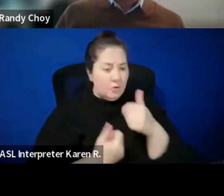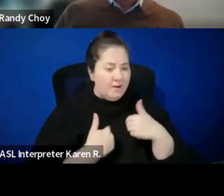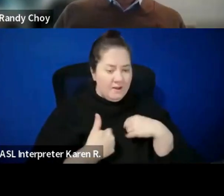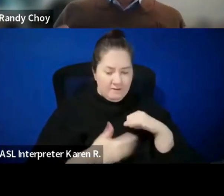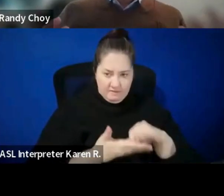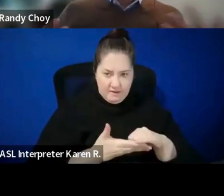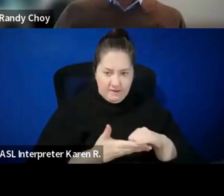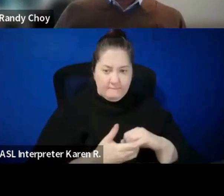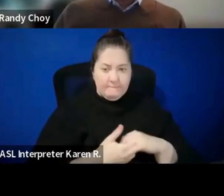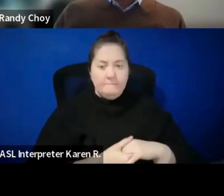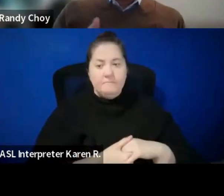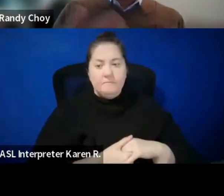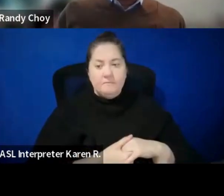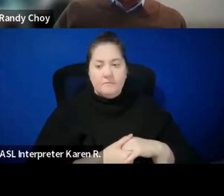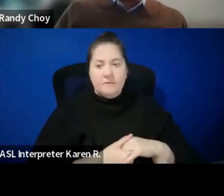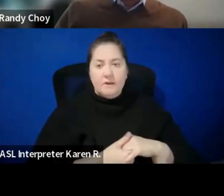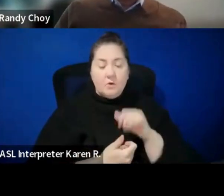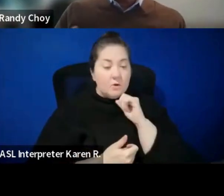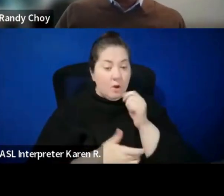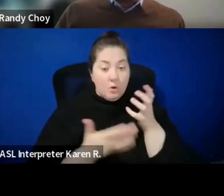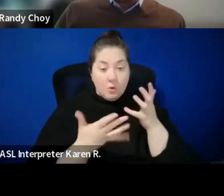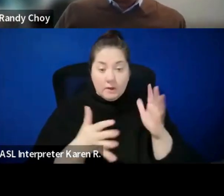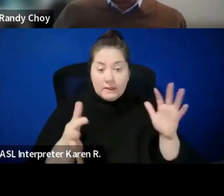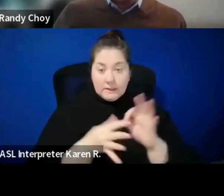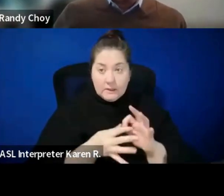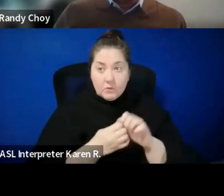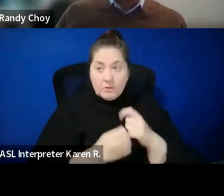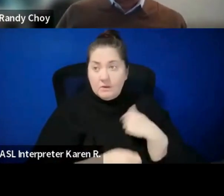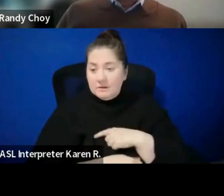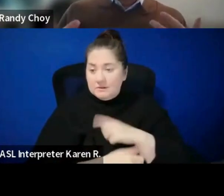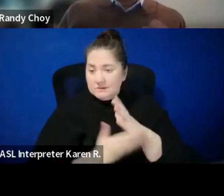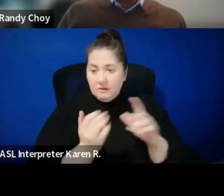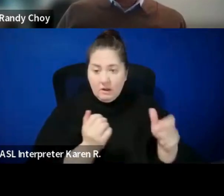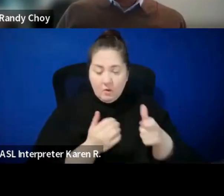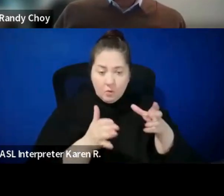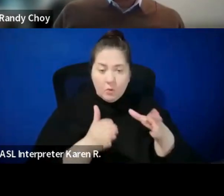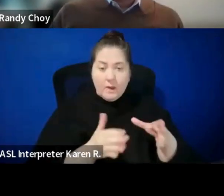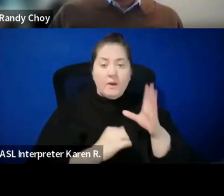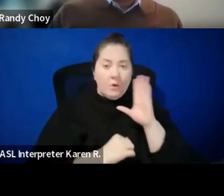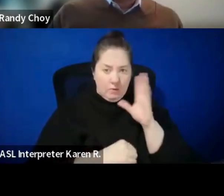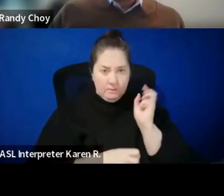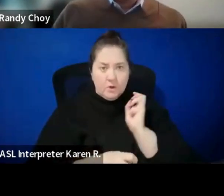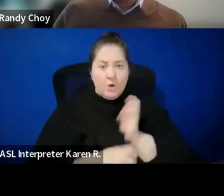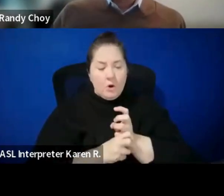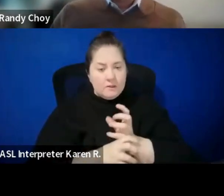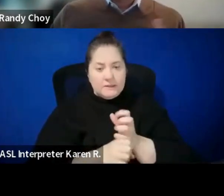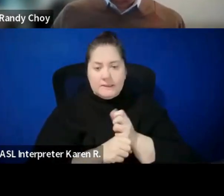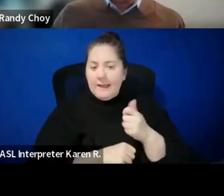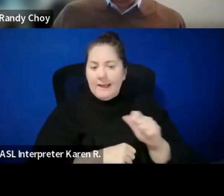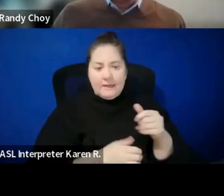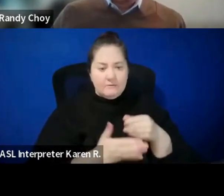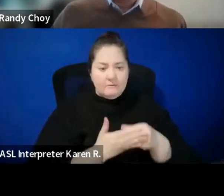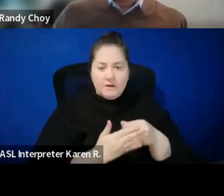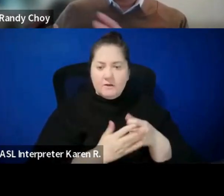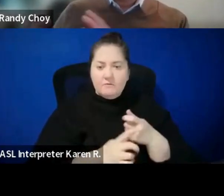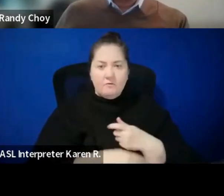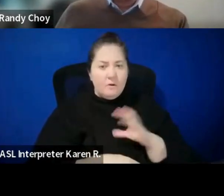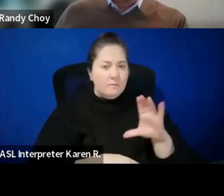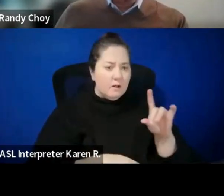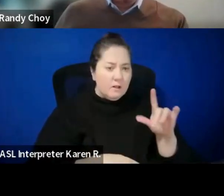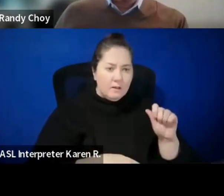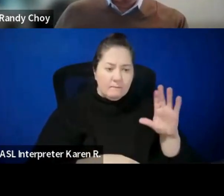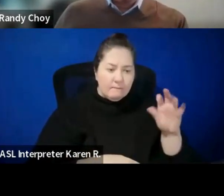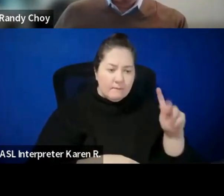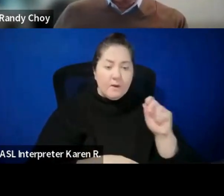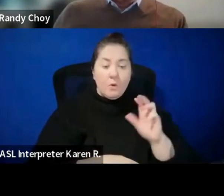that, then and you're not already connected to us in some other way, it's going to be hard to get any kind of funding from Columbia Bank or the Columbia